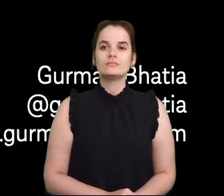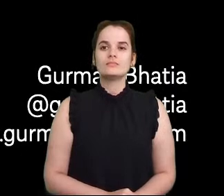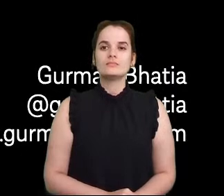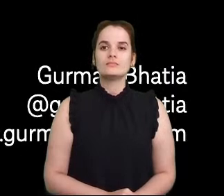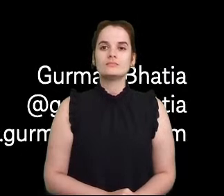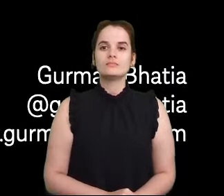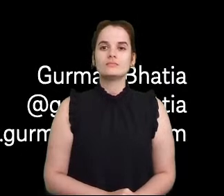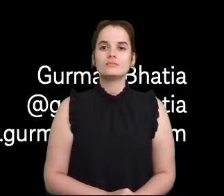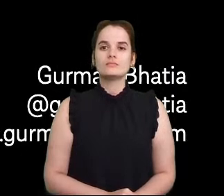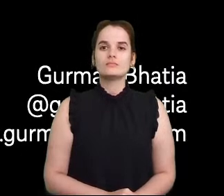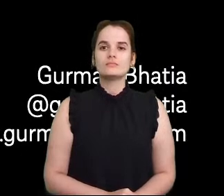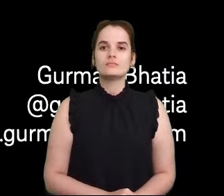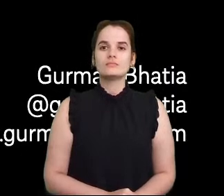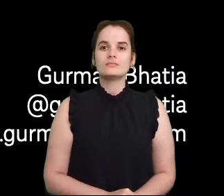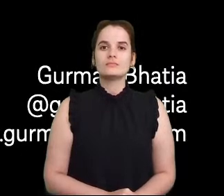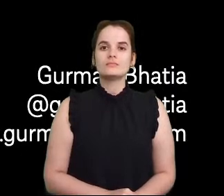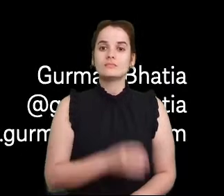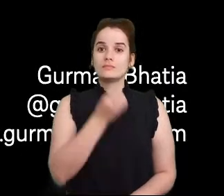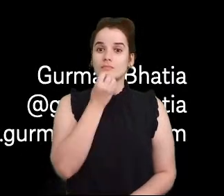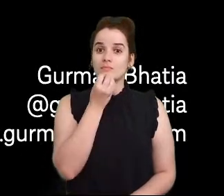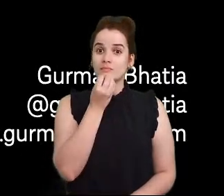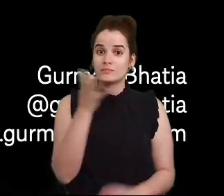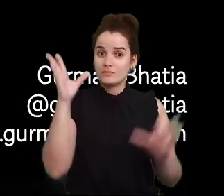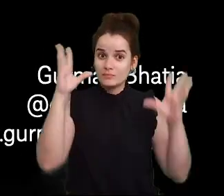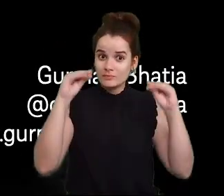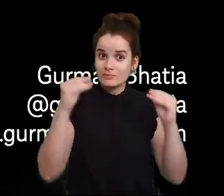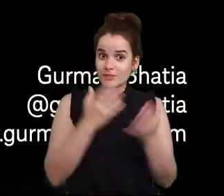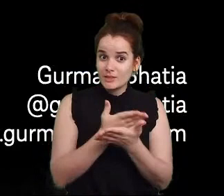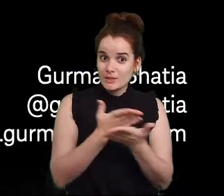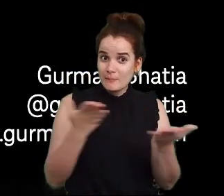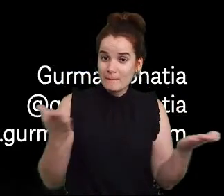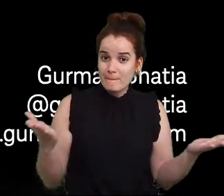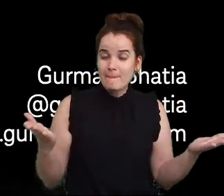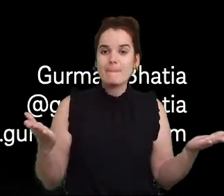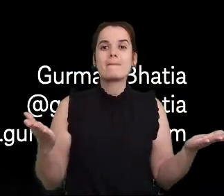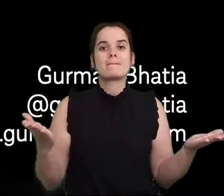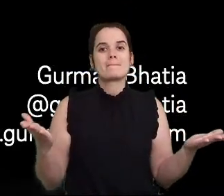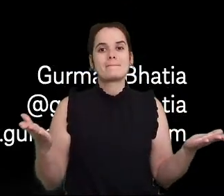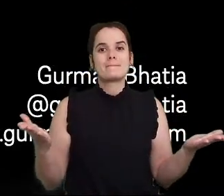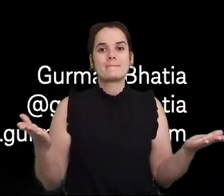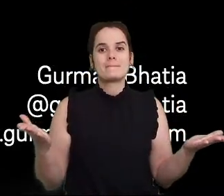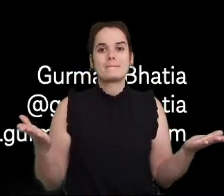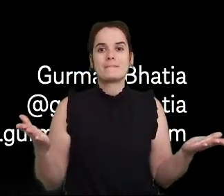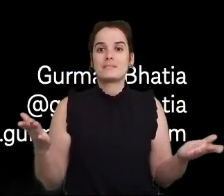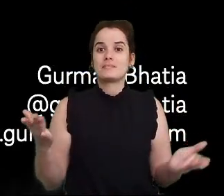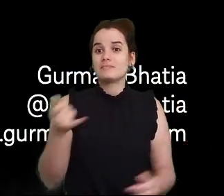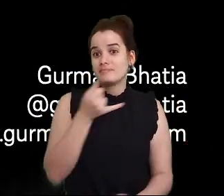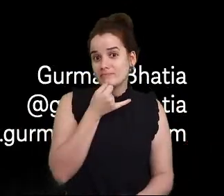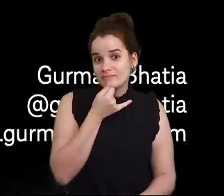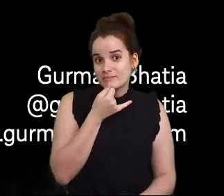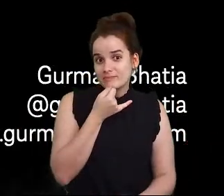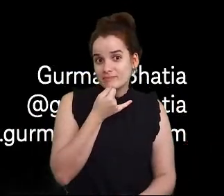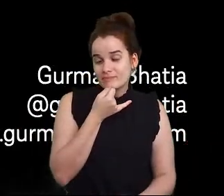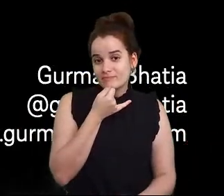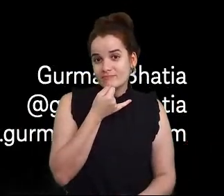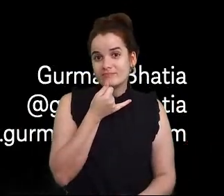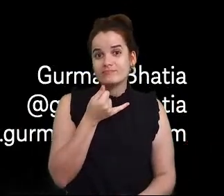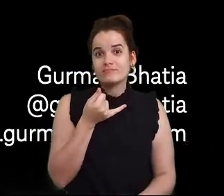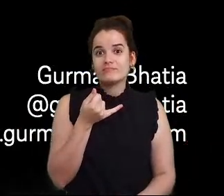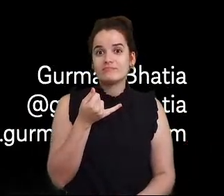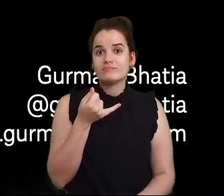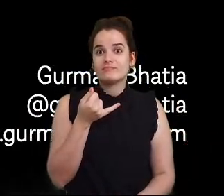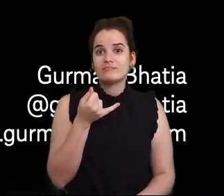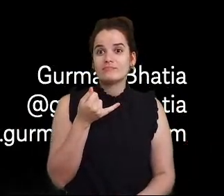journalist based in India. This is the first time I'm attending a Latin American conference, so I'm super excited to be